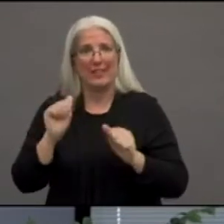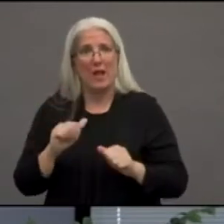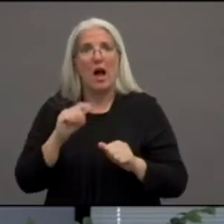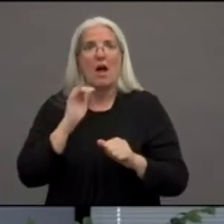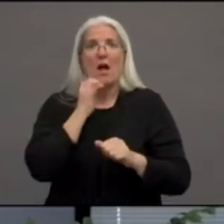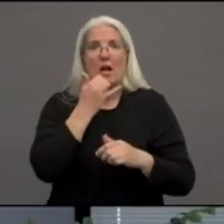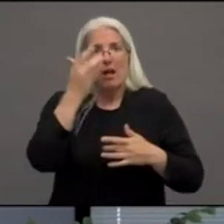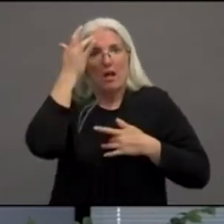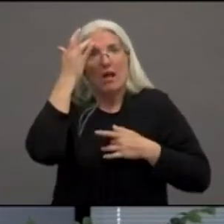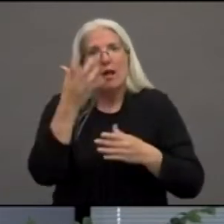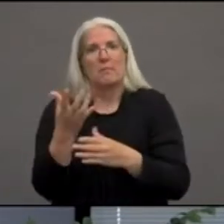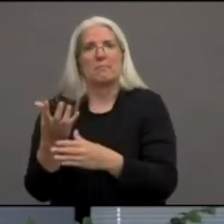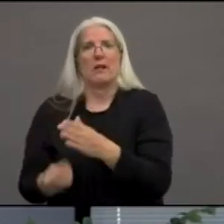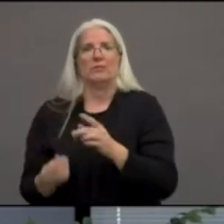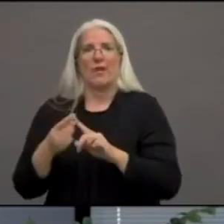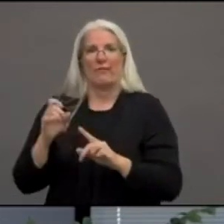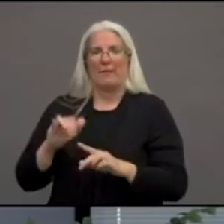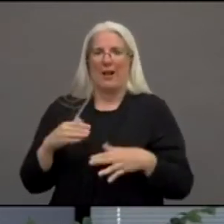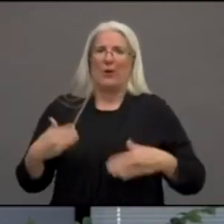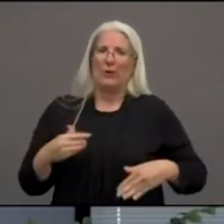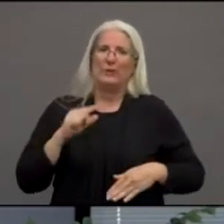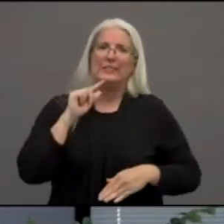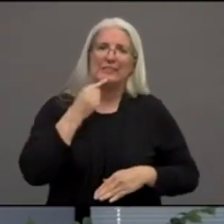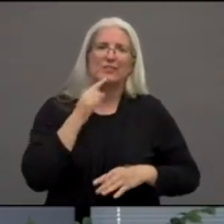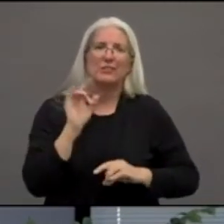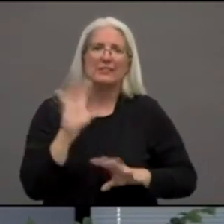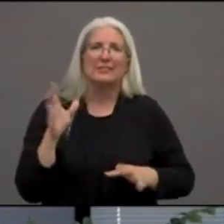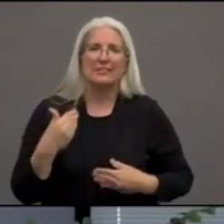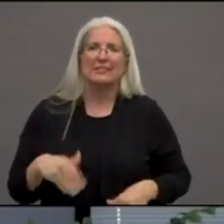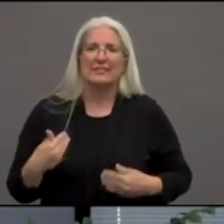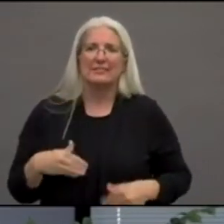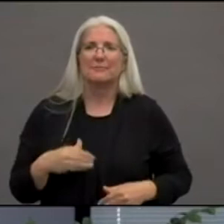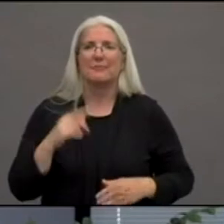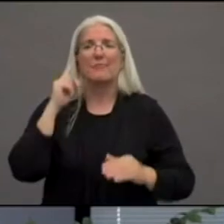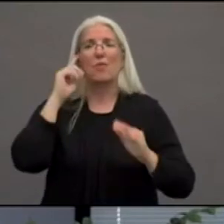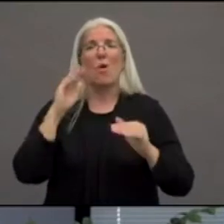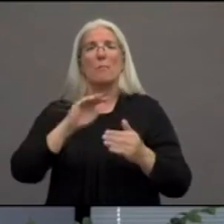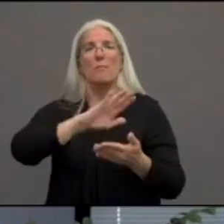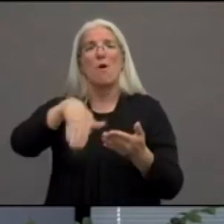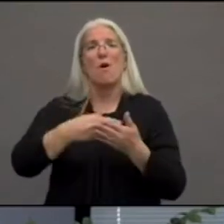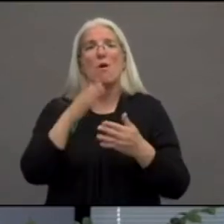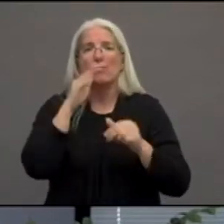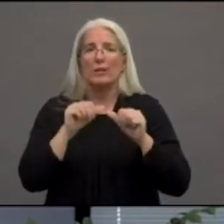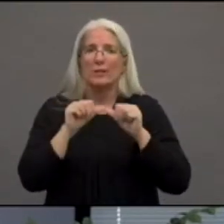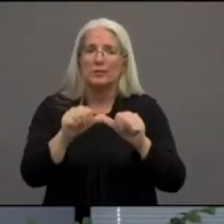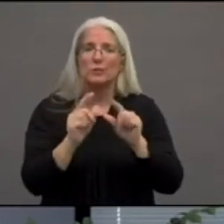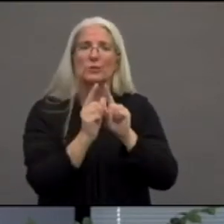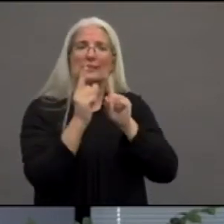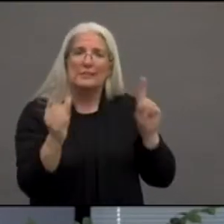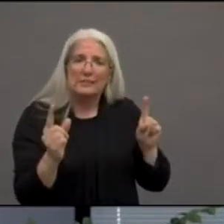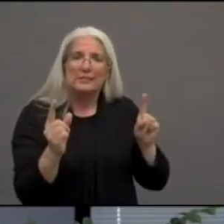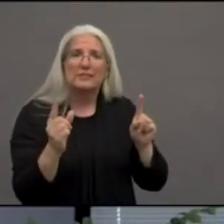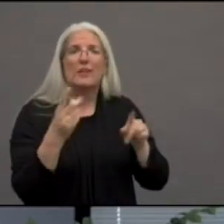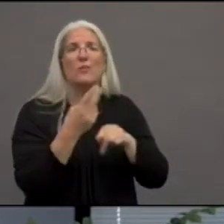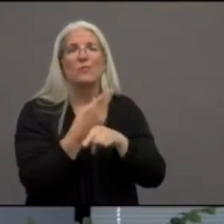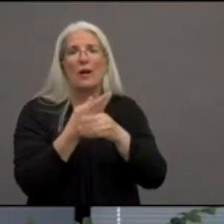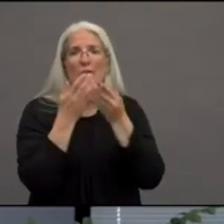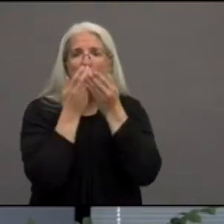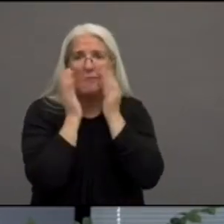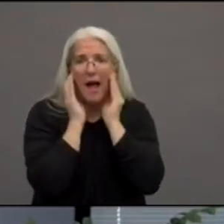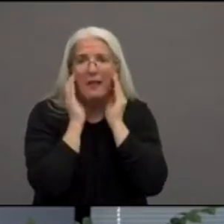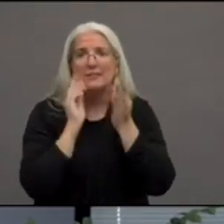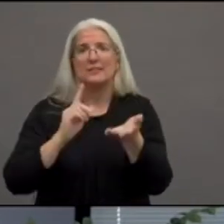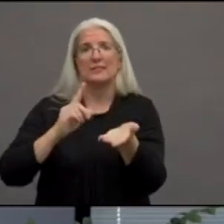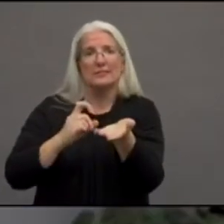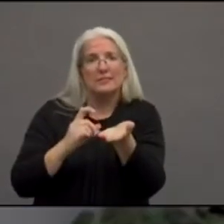is very serious here. So we hope everyone will continue to practice social distancing as well as wearing your